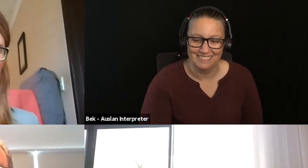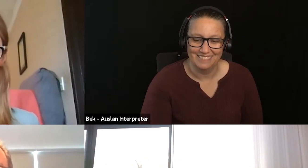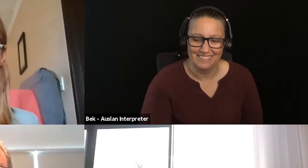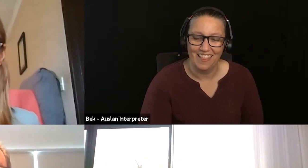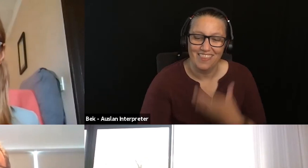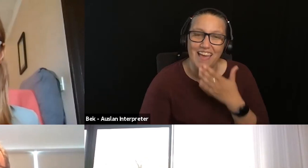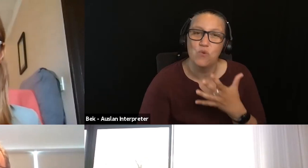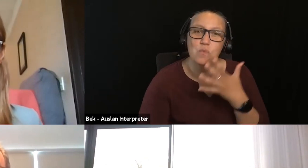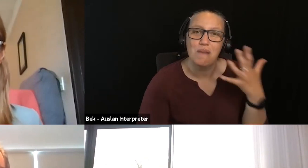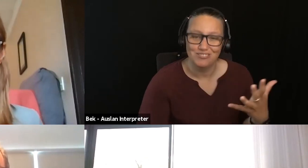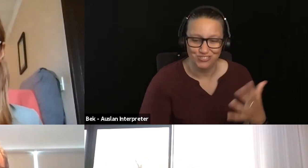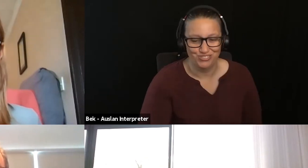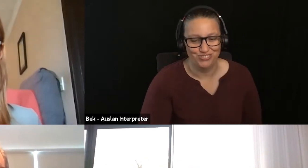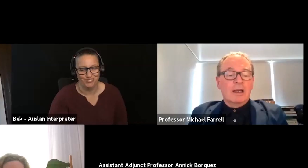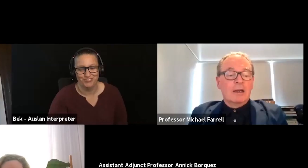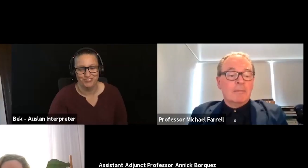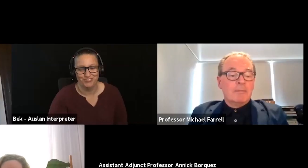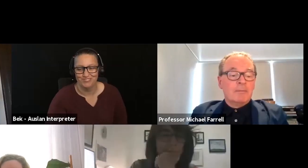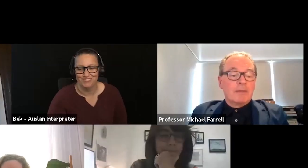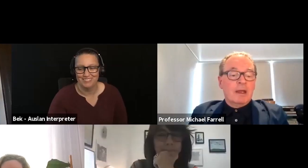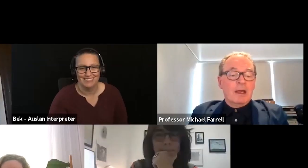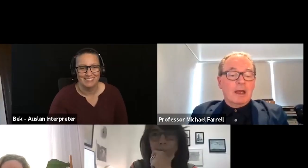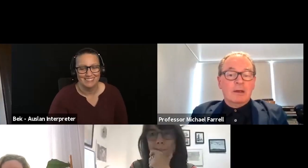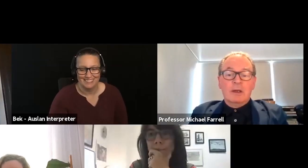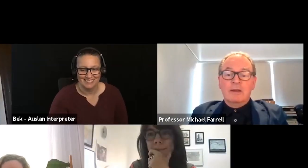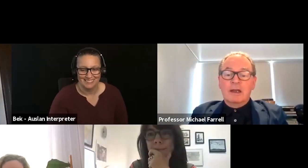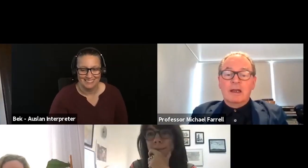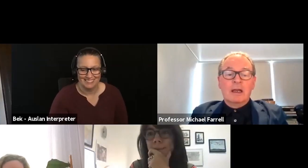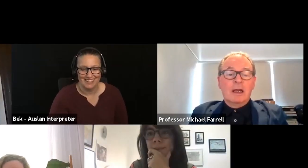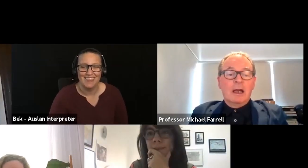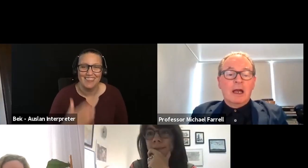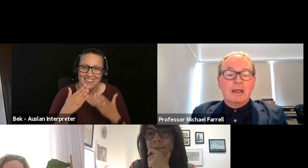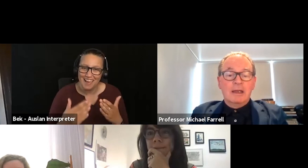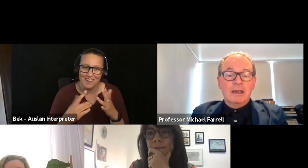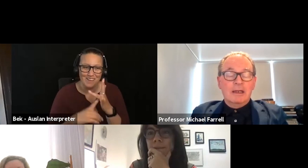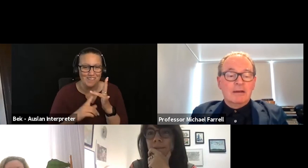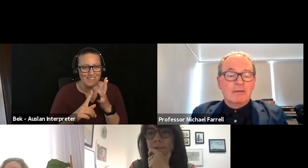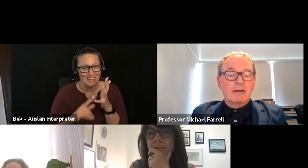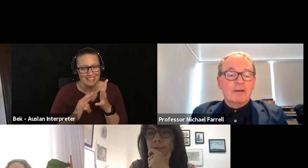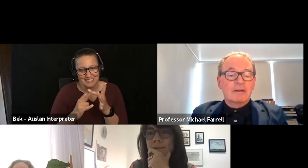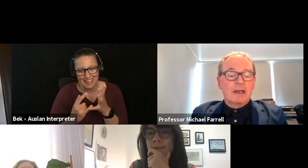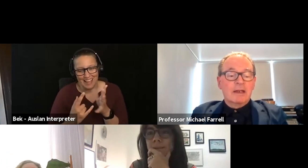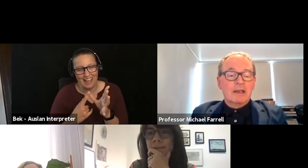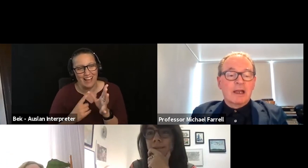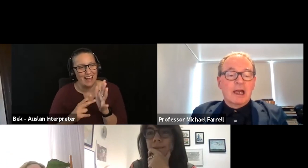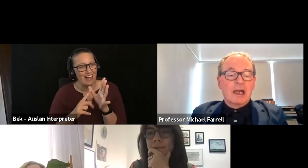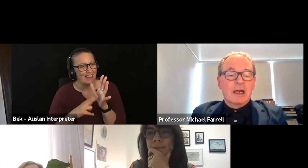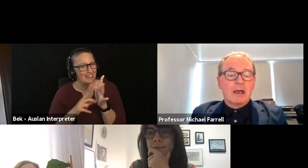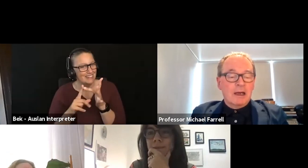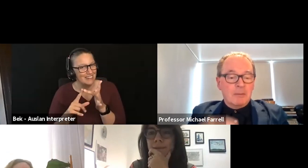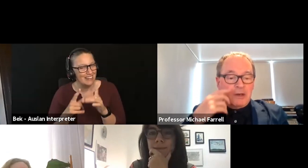Thank you very much, Natasha, Louisa, and Anik for